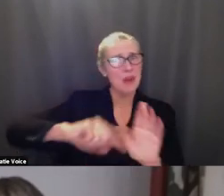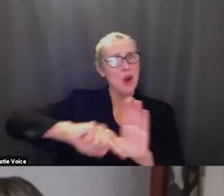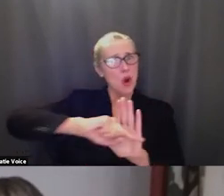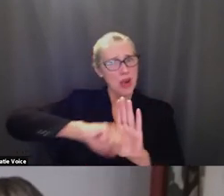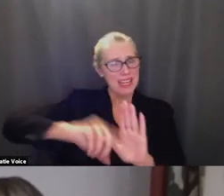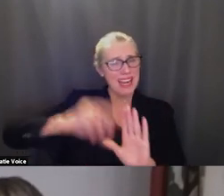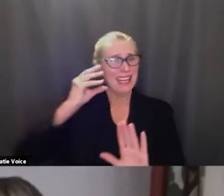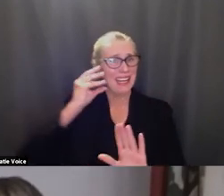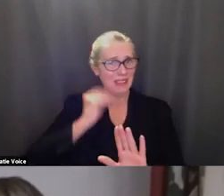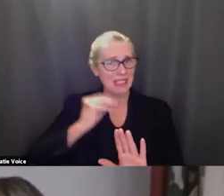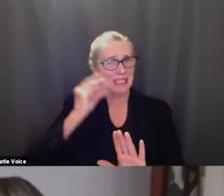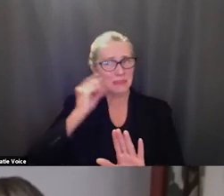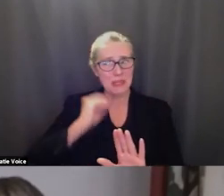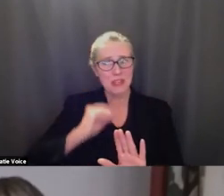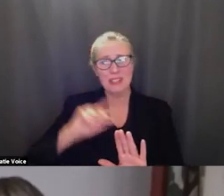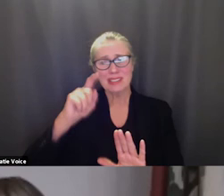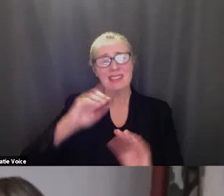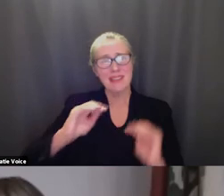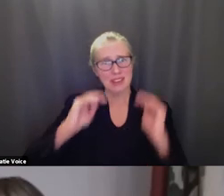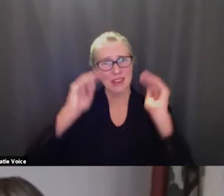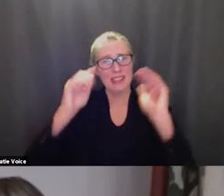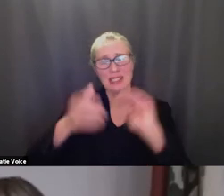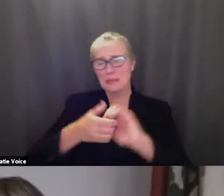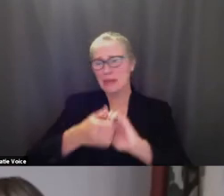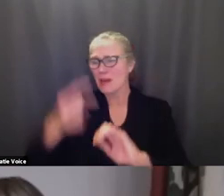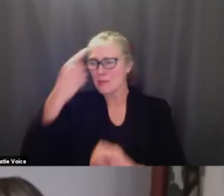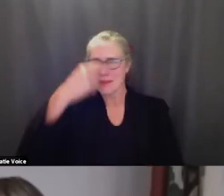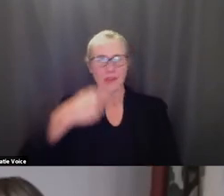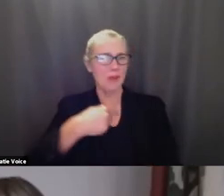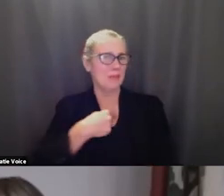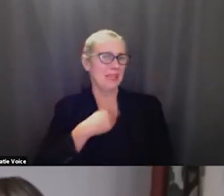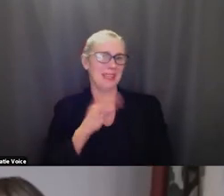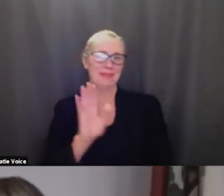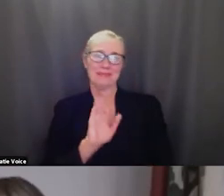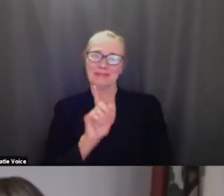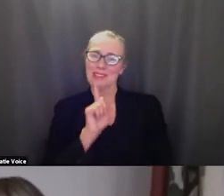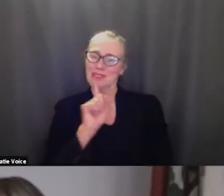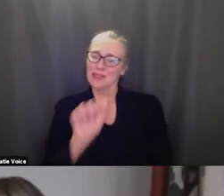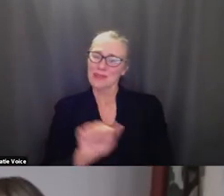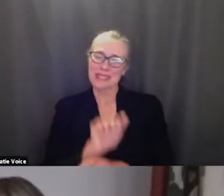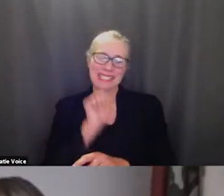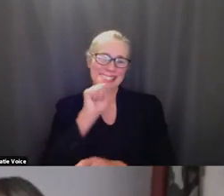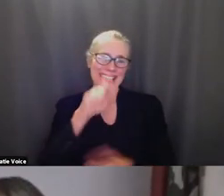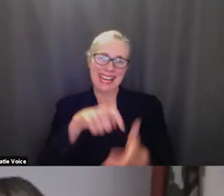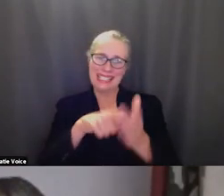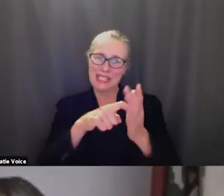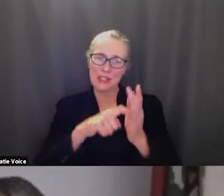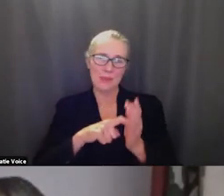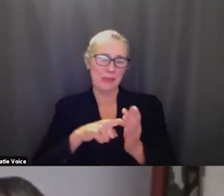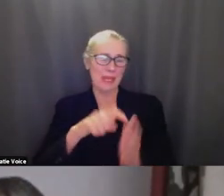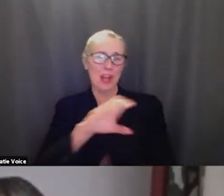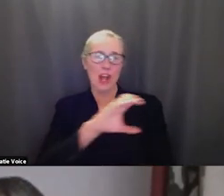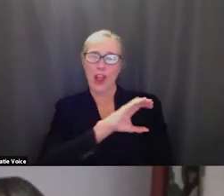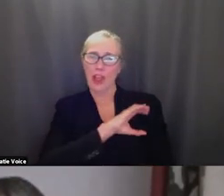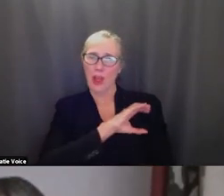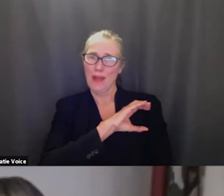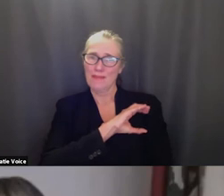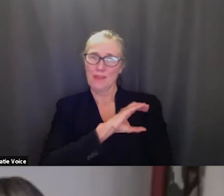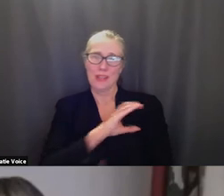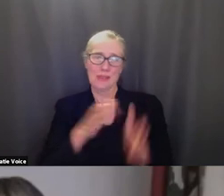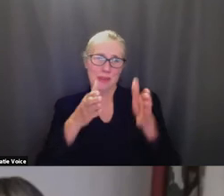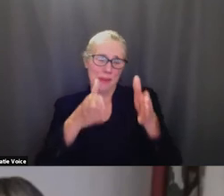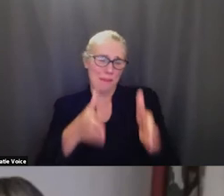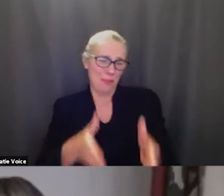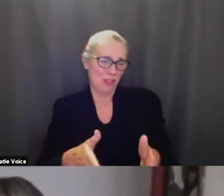students but it for me honestly it just doesn't need to be a law enforcement person so if you'll indulge